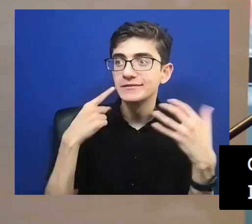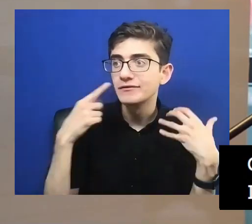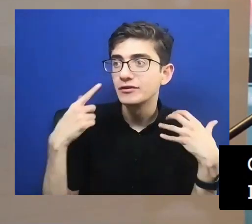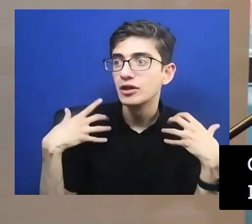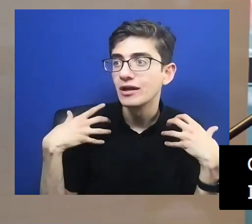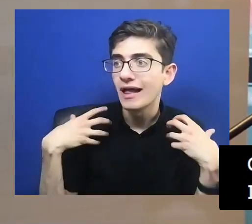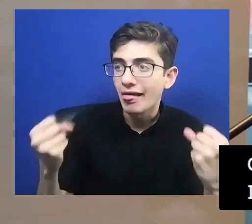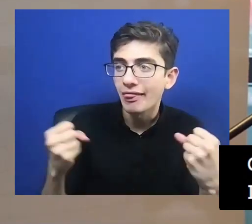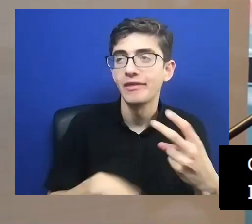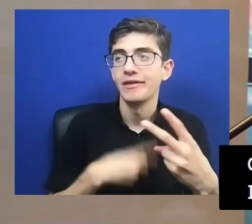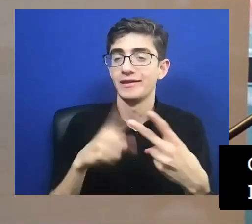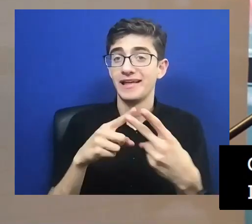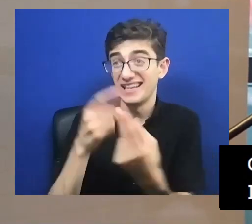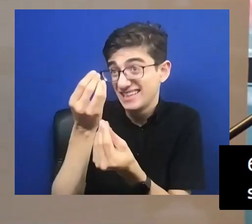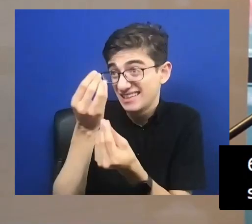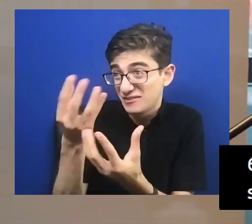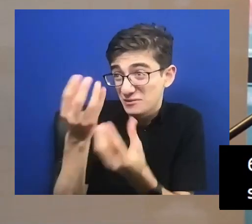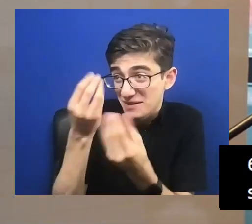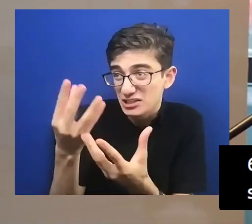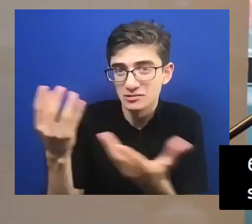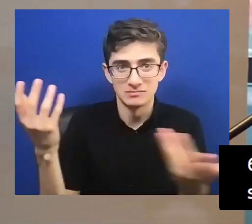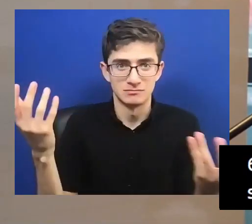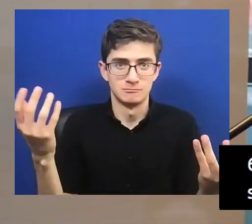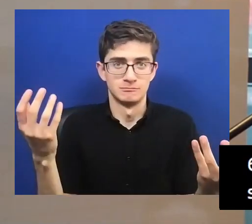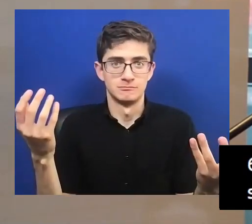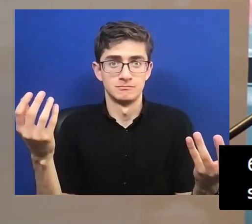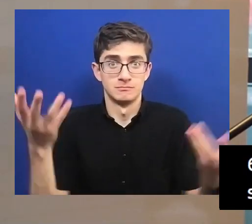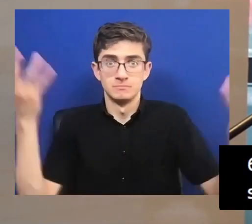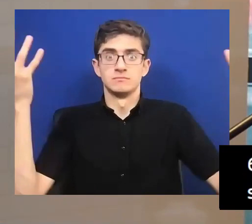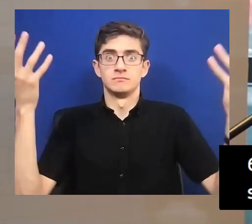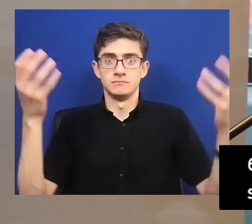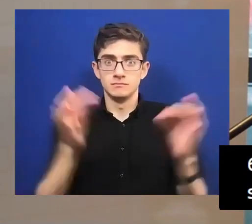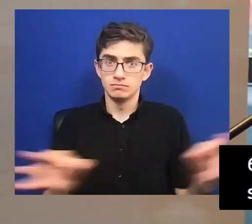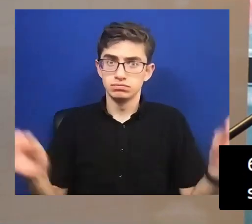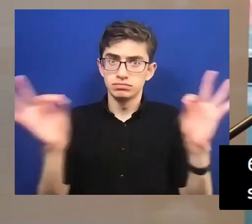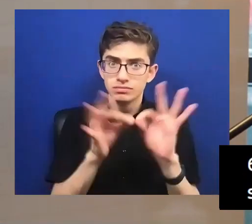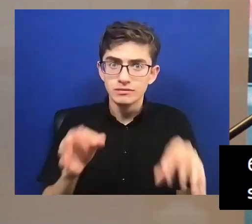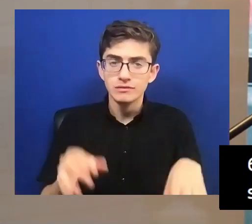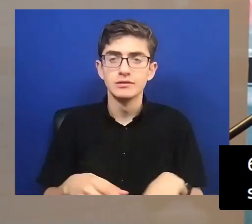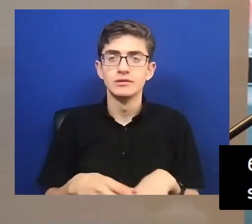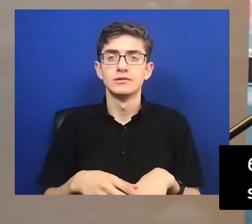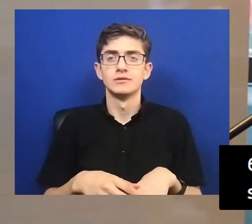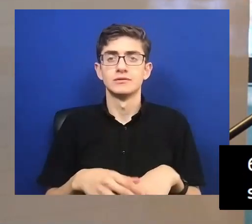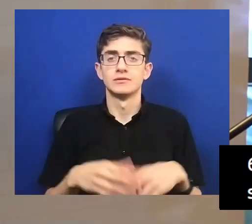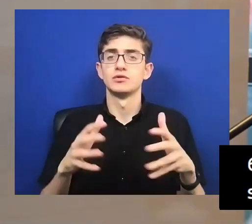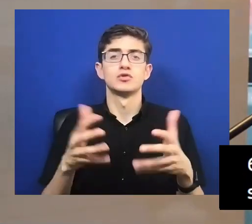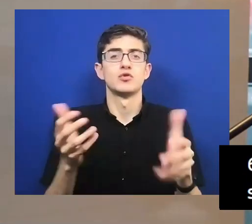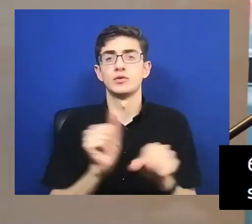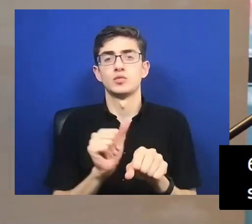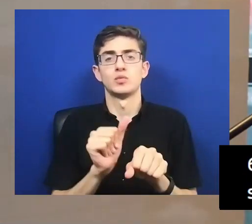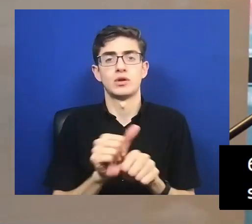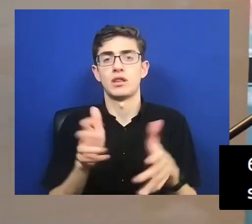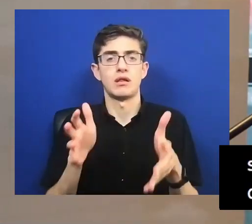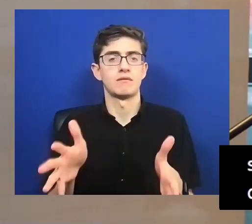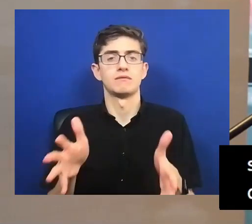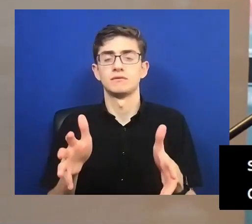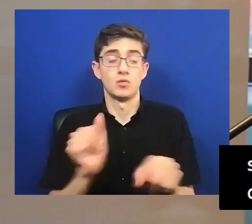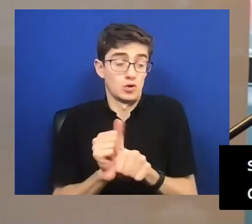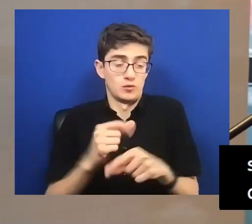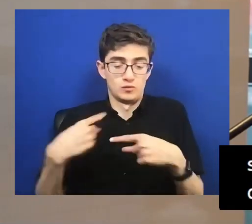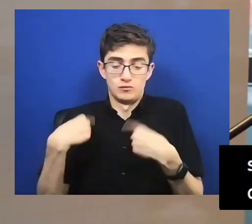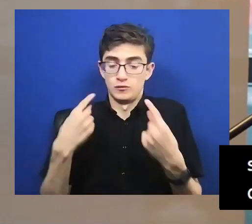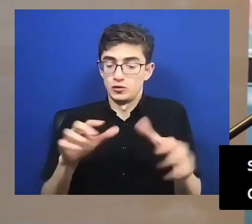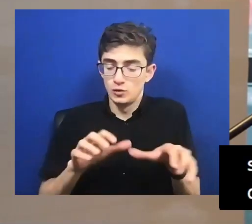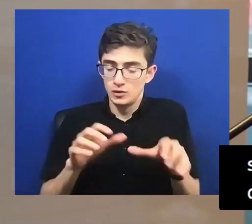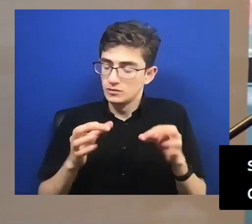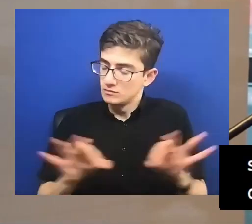information. So, so there's so much work to do. The work that we're doing here is important. I want to thank all of you for coming. I want to thank our hosts,